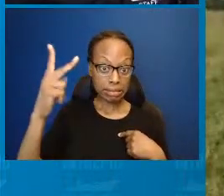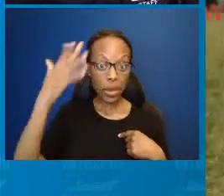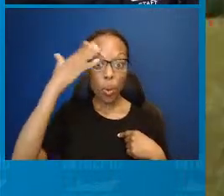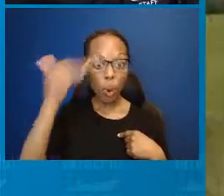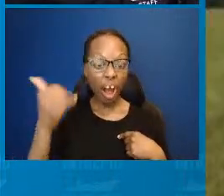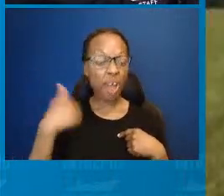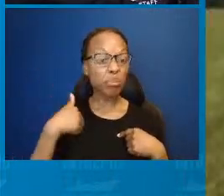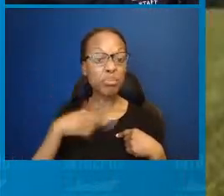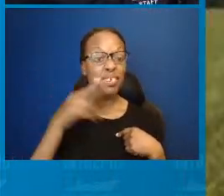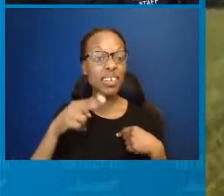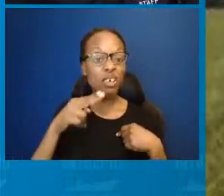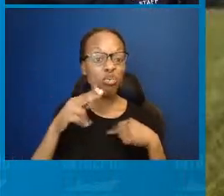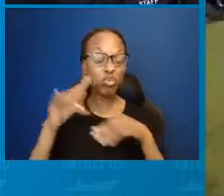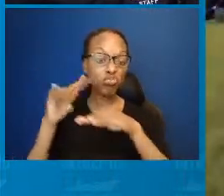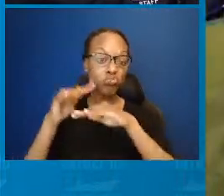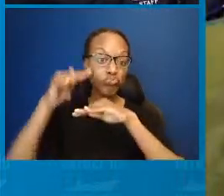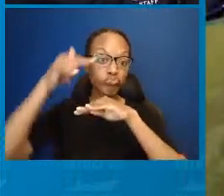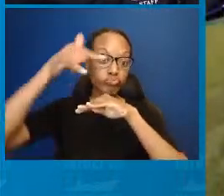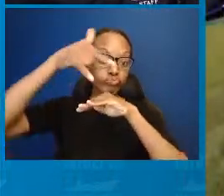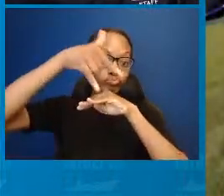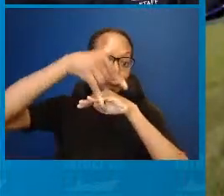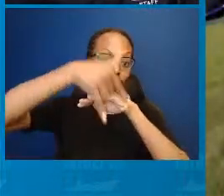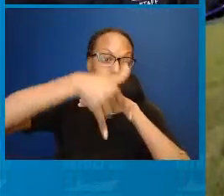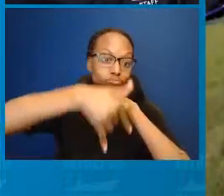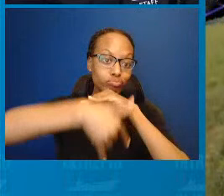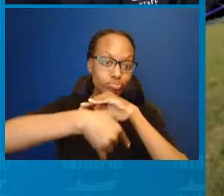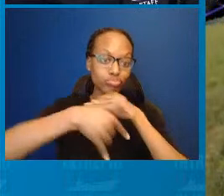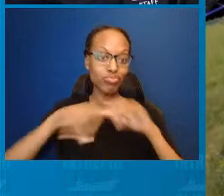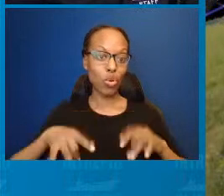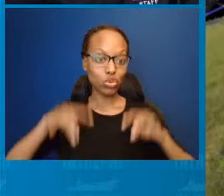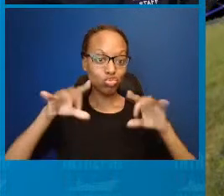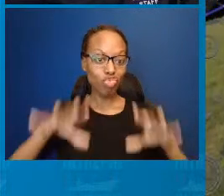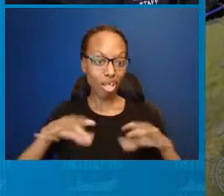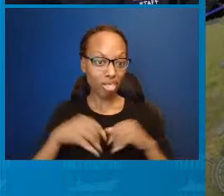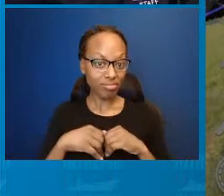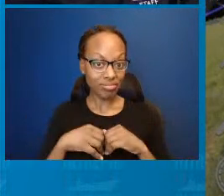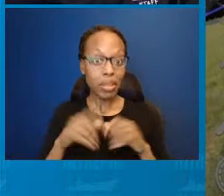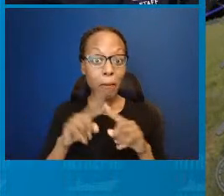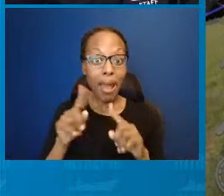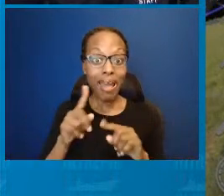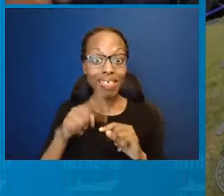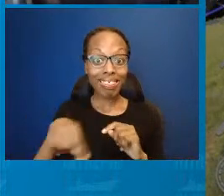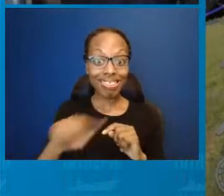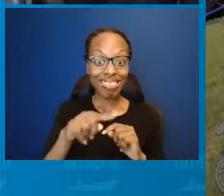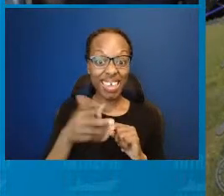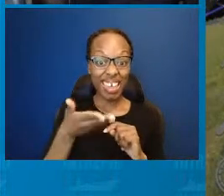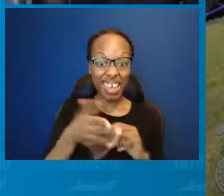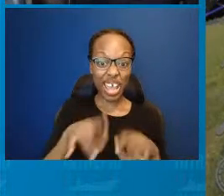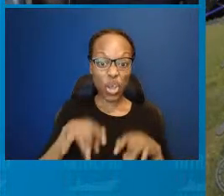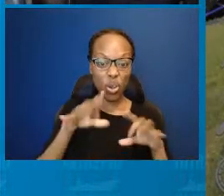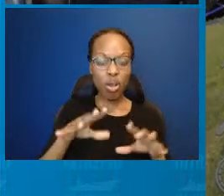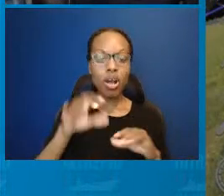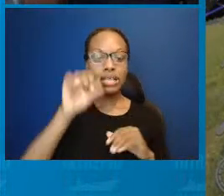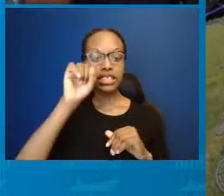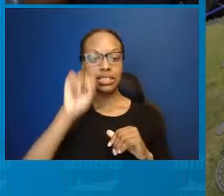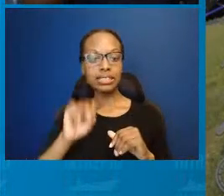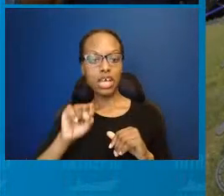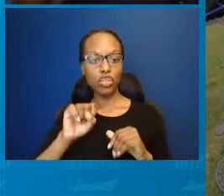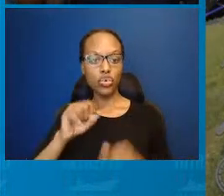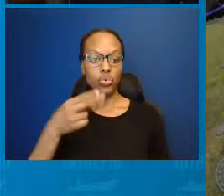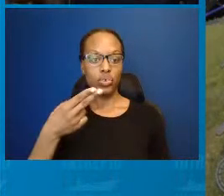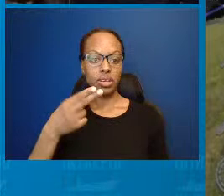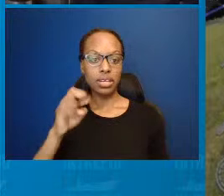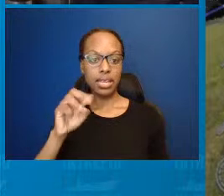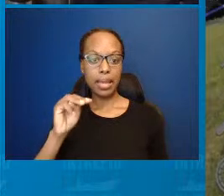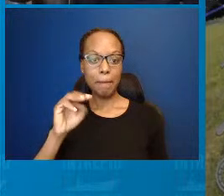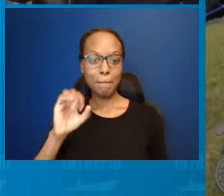Australia, right? But they look up and they see something different. Now, since Australia is on the southern hemisphere and the